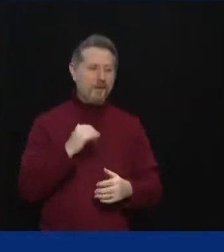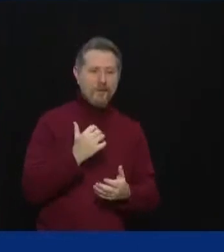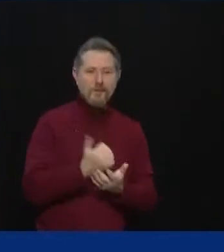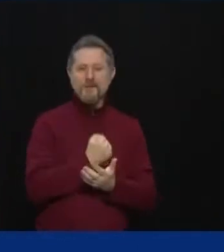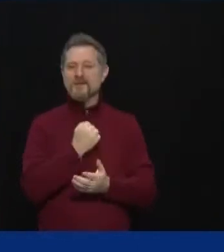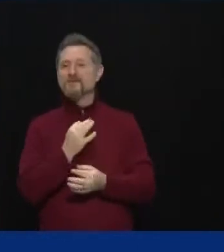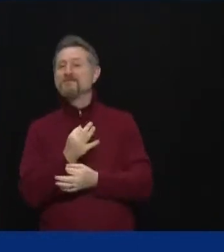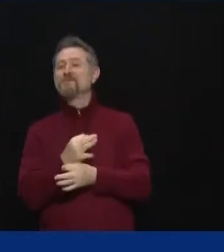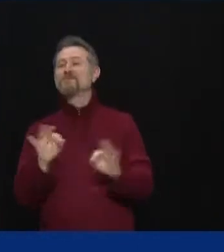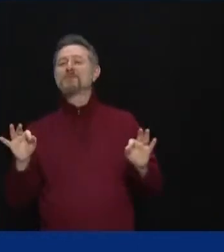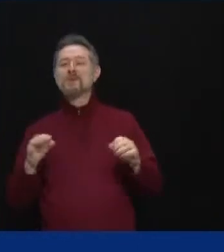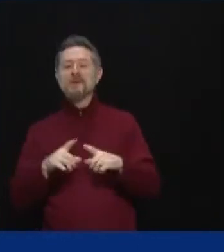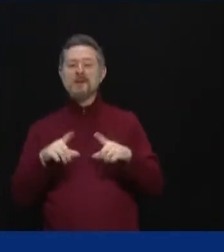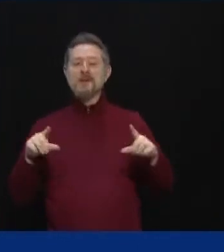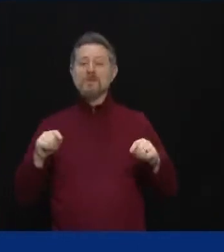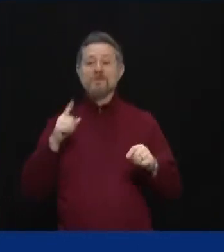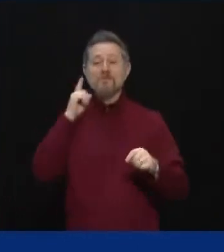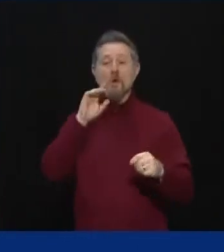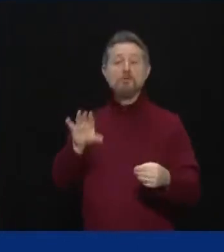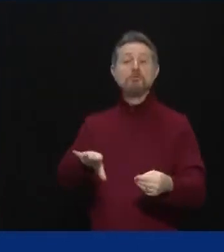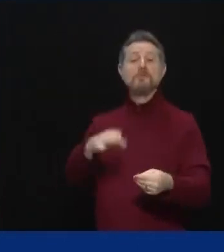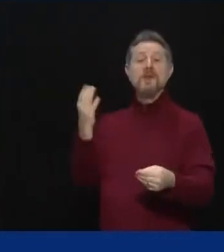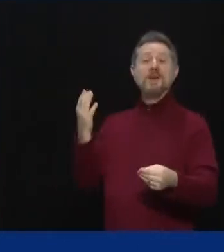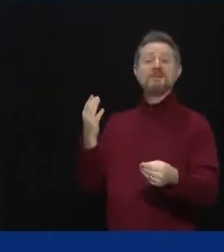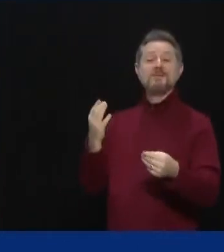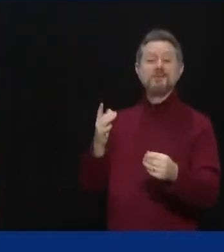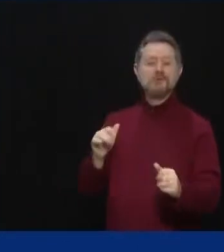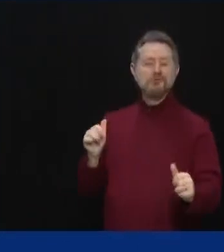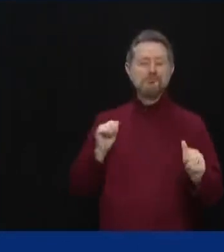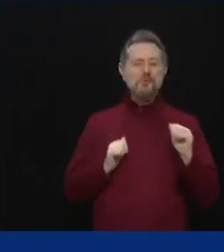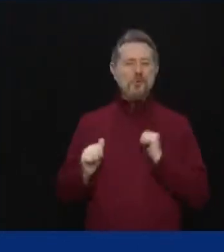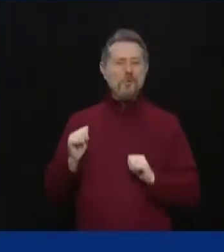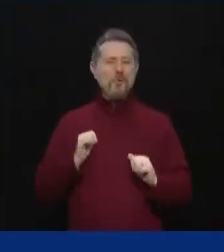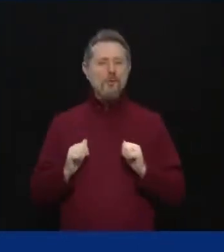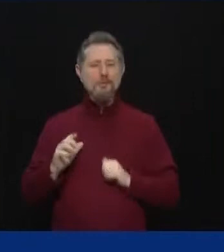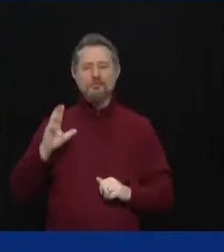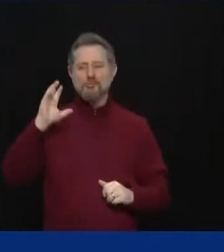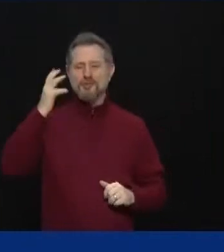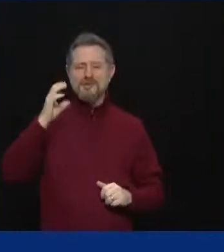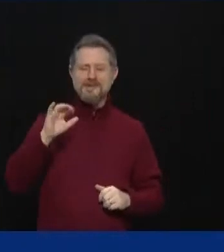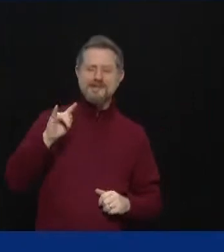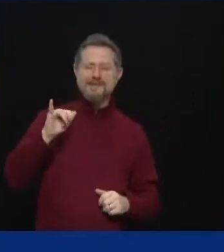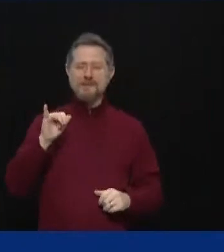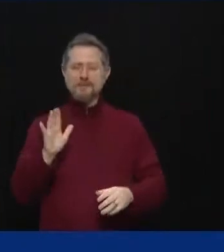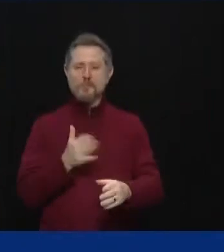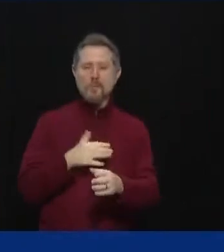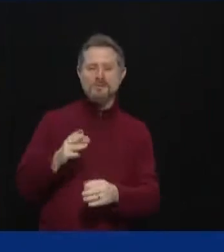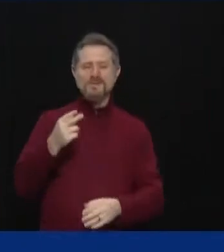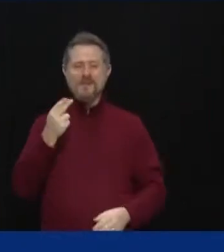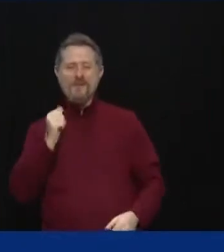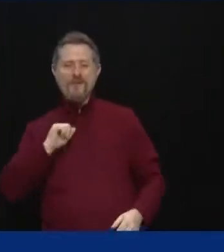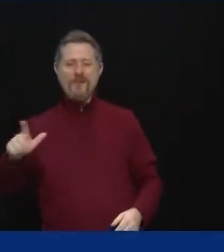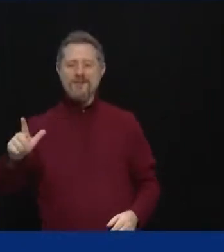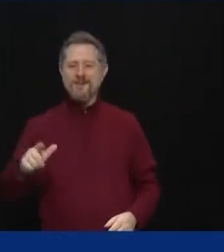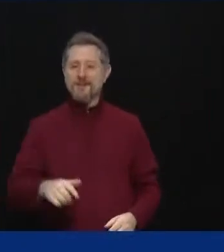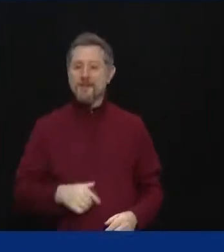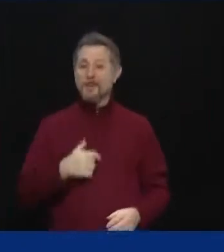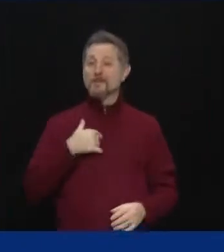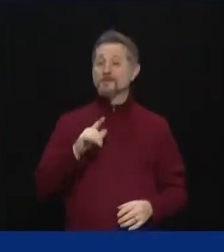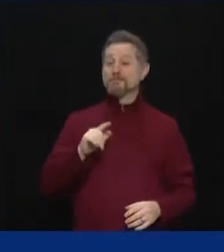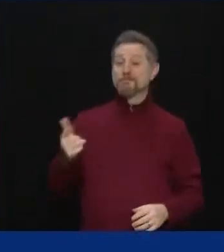the Christmas Spectacular Show at Radio City Music Hall. And at this point, I'm going to turn it over to some individuals who have a few words for us.